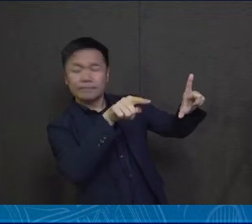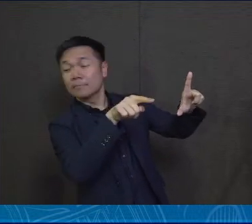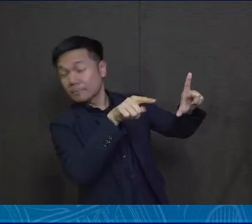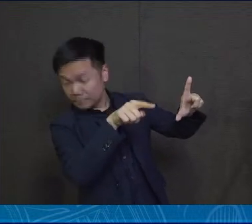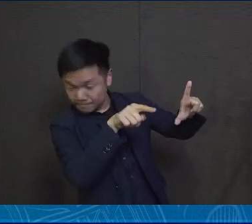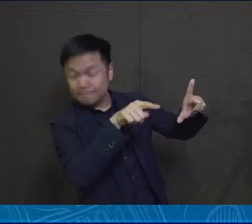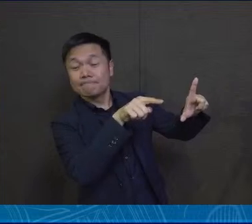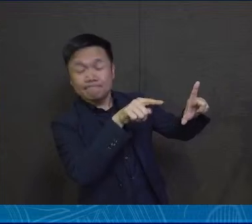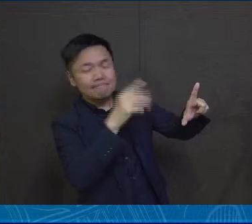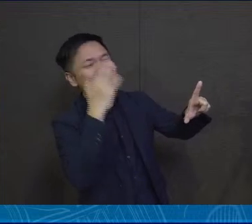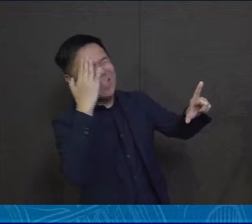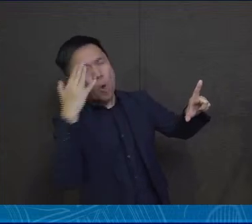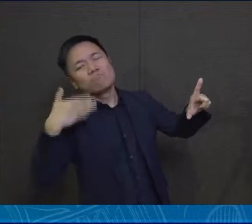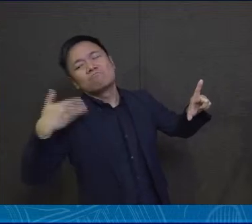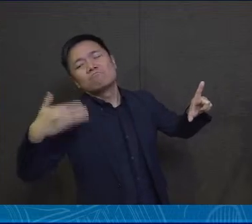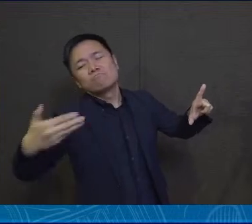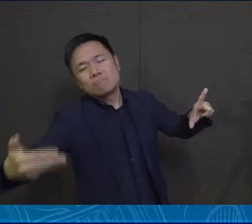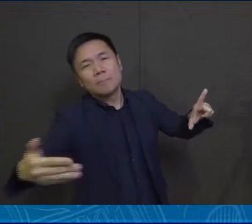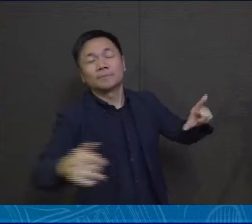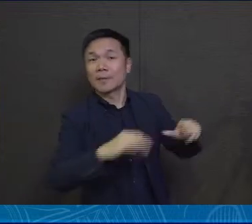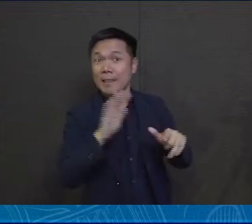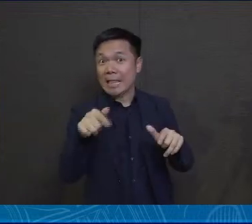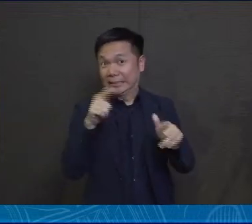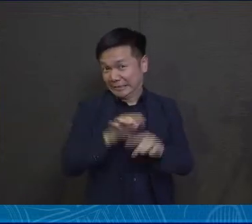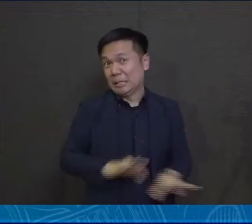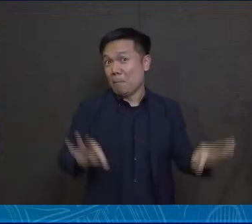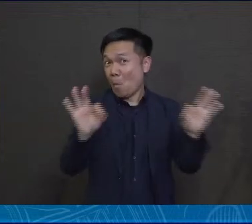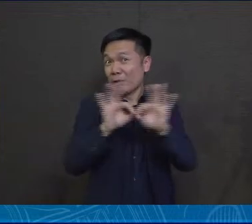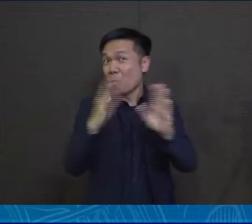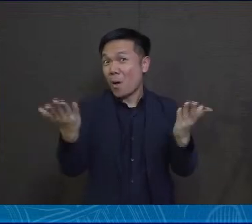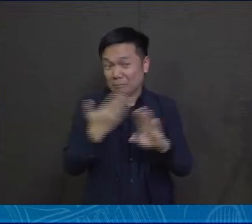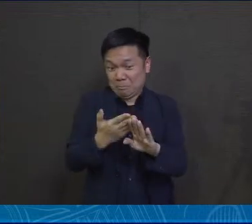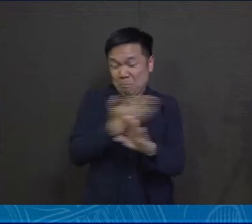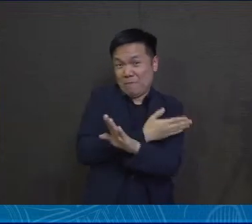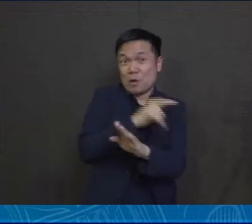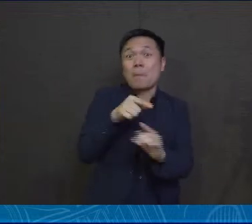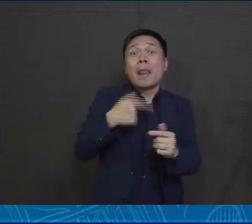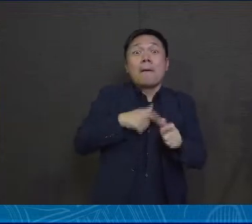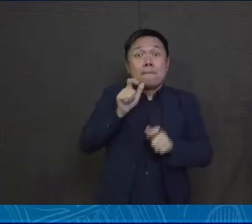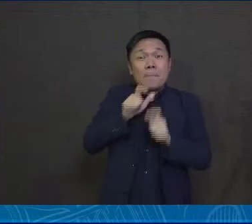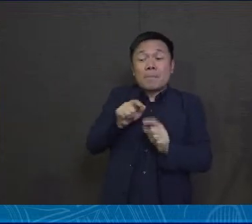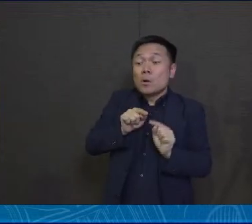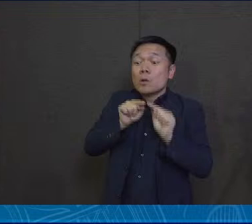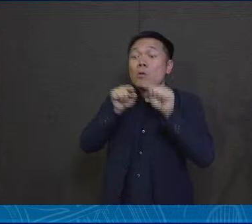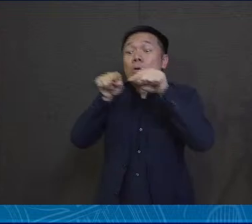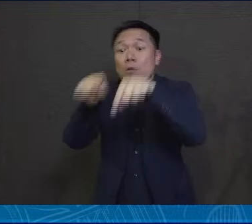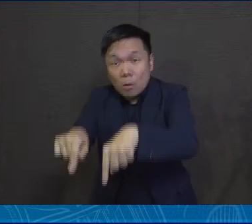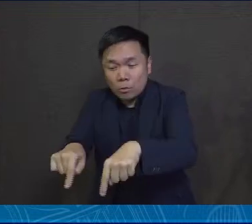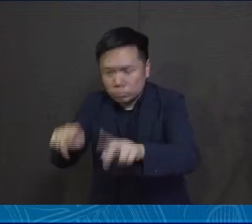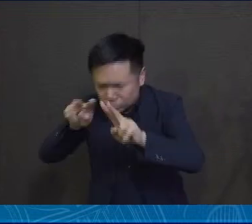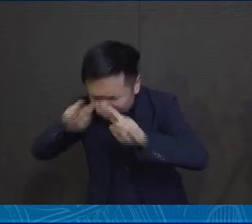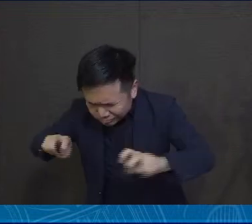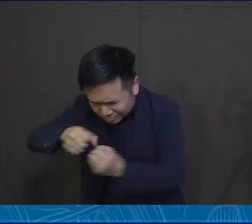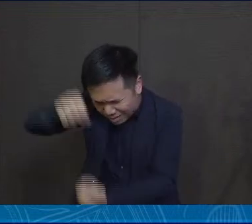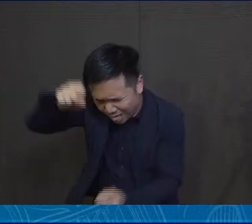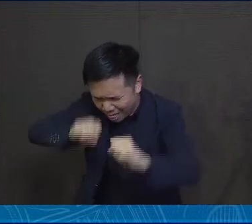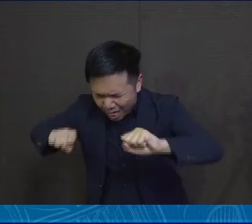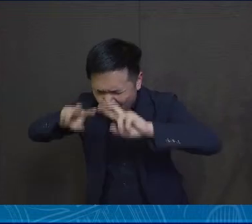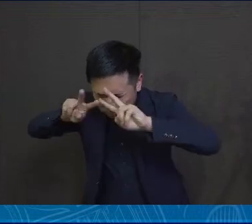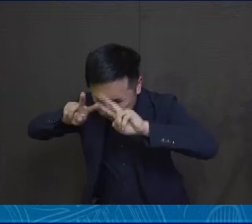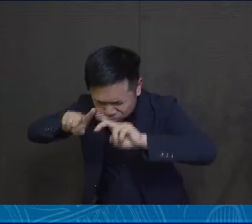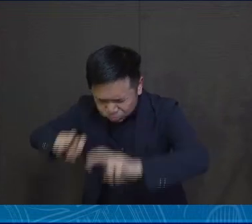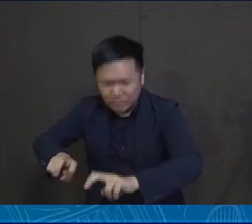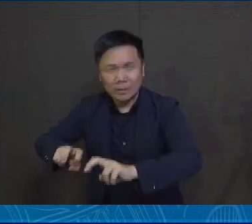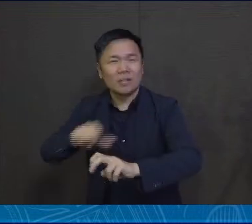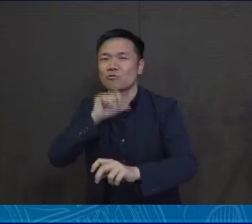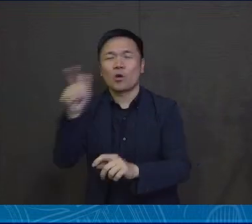this is the last thing I'll say about our program, requires field research. It requires field experience. It requires actually going and spending time in those areas